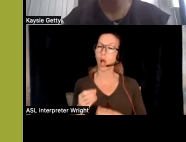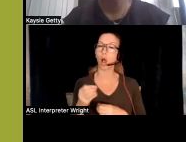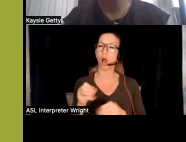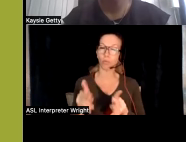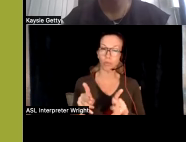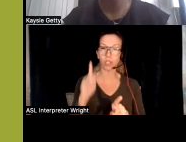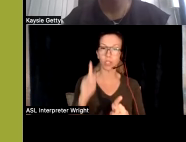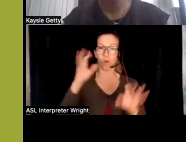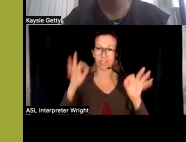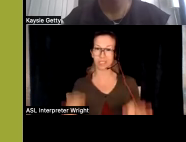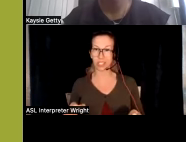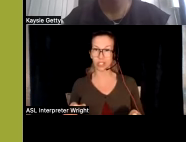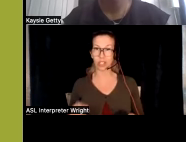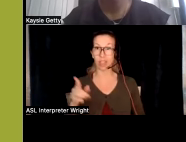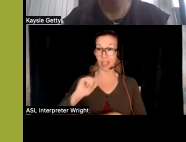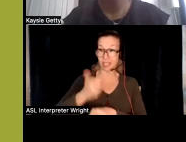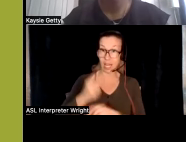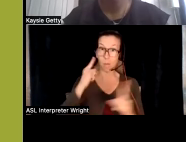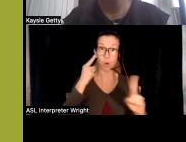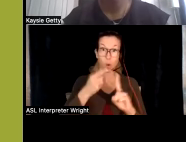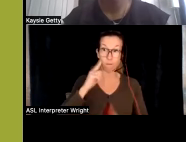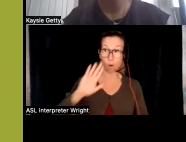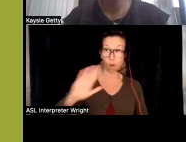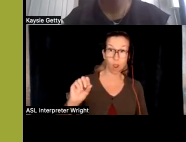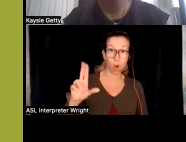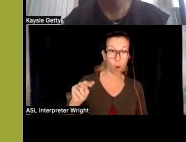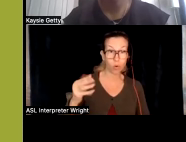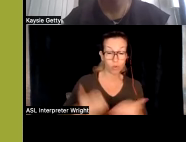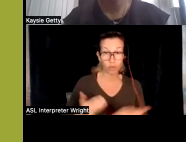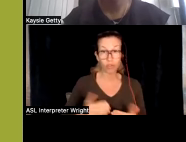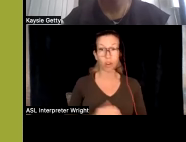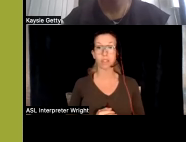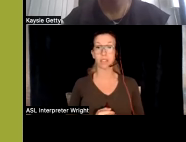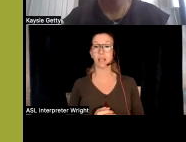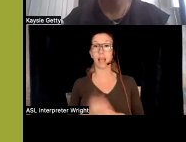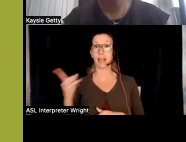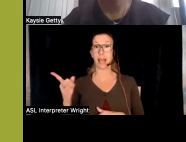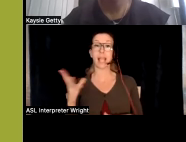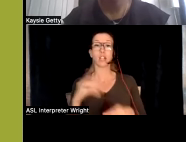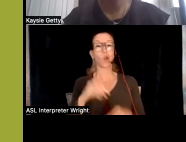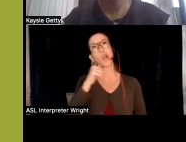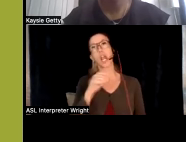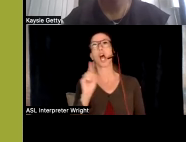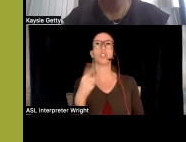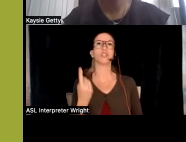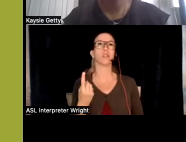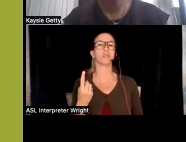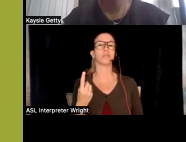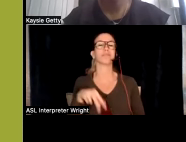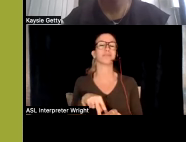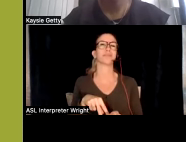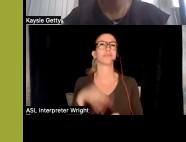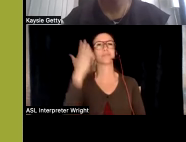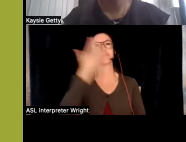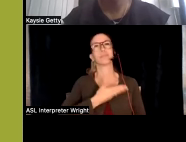their own service plans? Are they constructively engaged in the way that Arthur talked about, not just a meaningless show up, check the box, but really